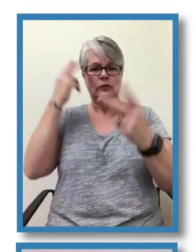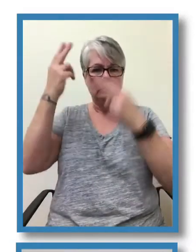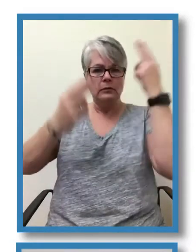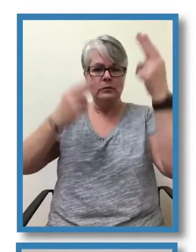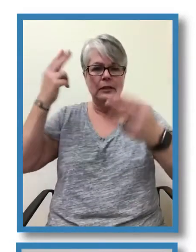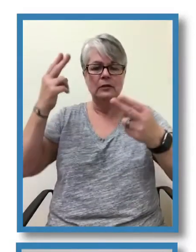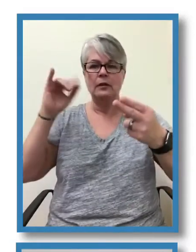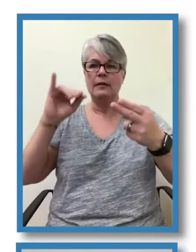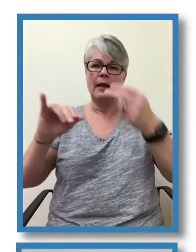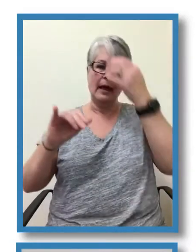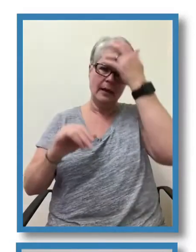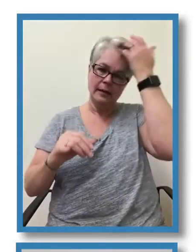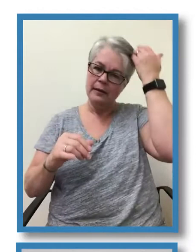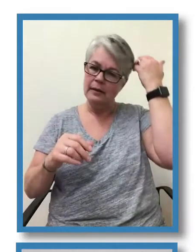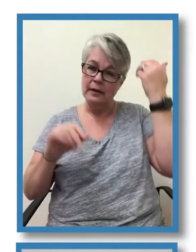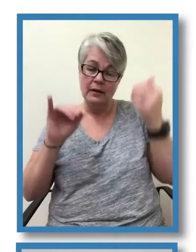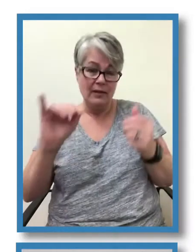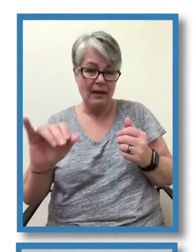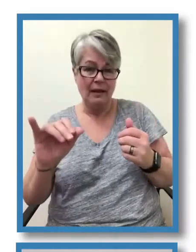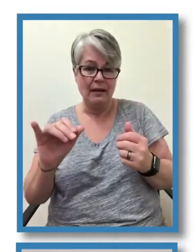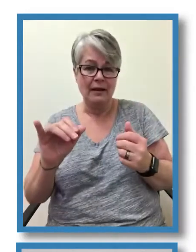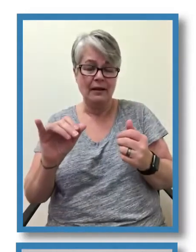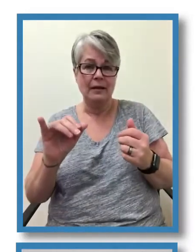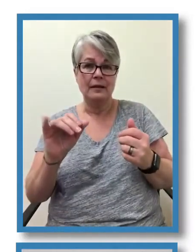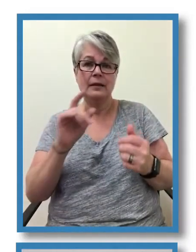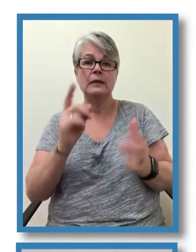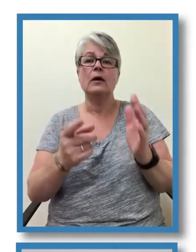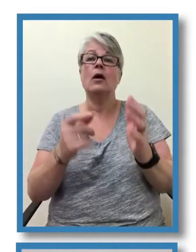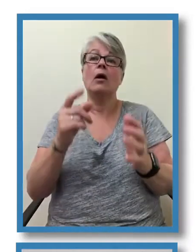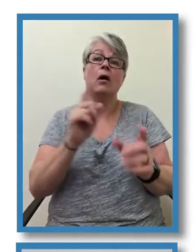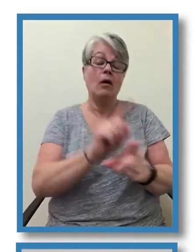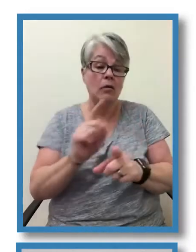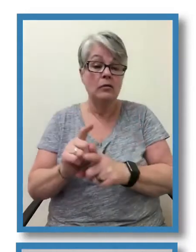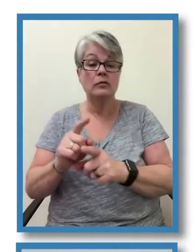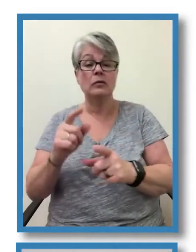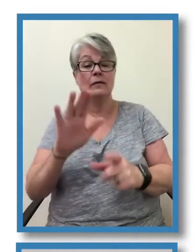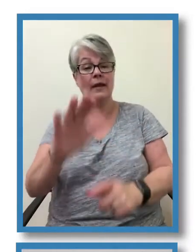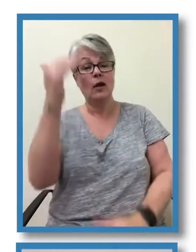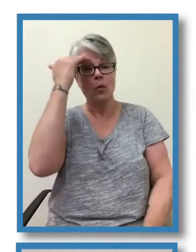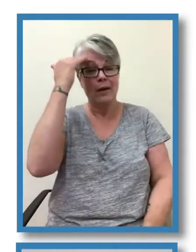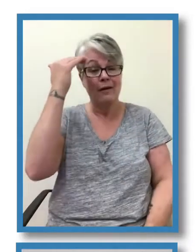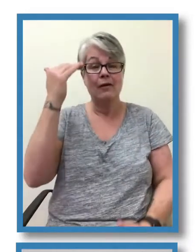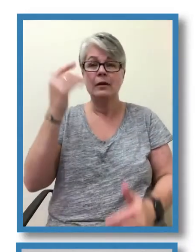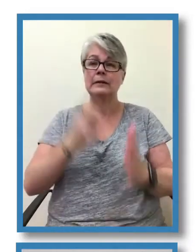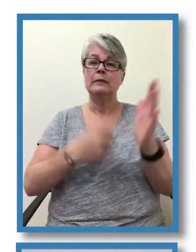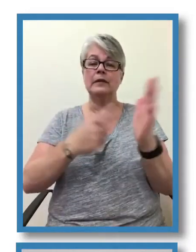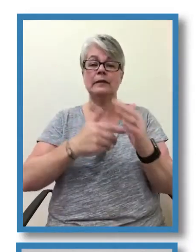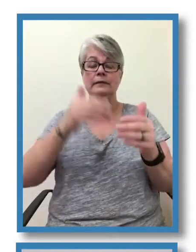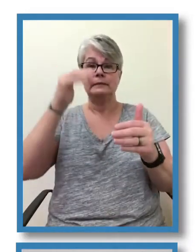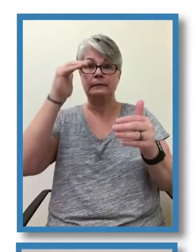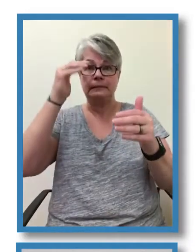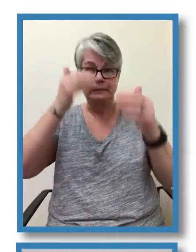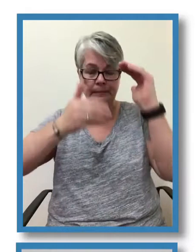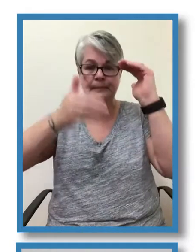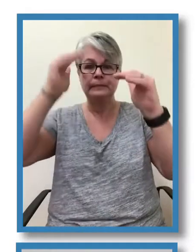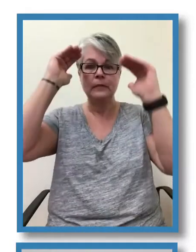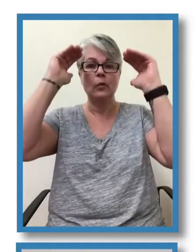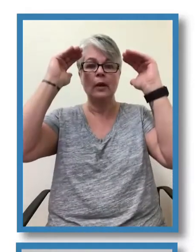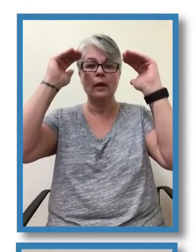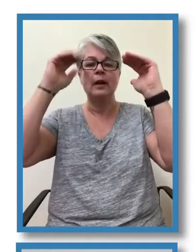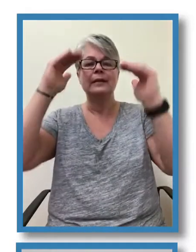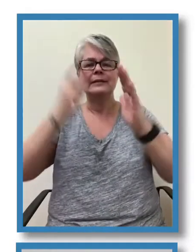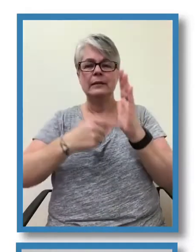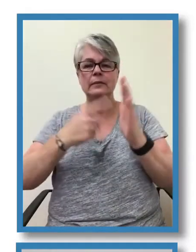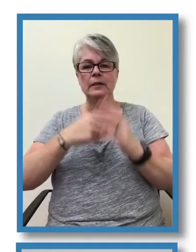asleep, and so you can see that fluctuations. And they may be quite sensitive to certain medications, particularly the antipsychotic group